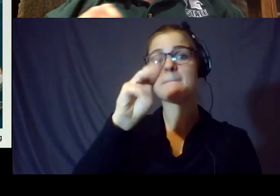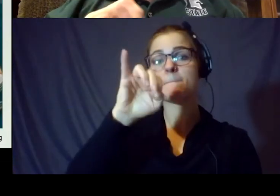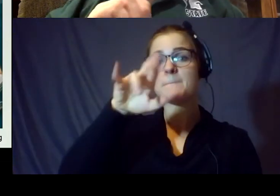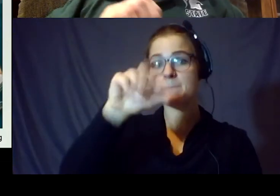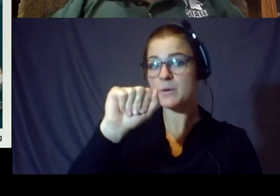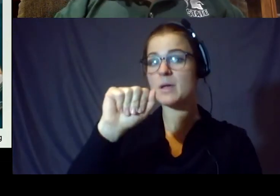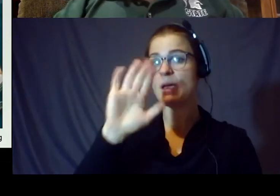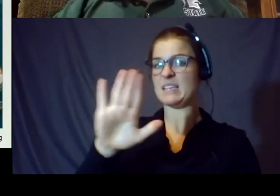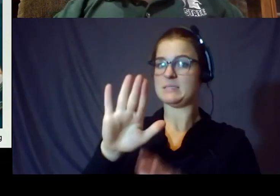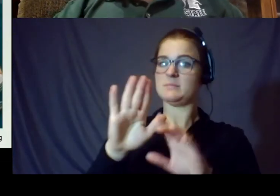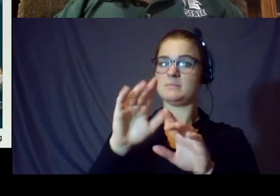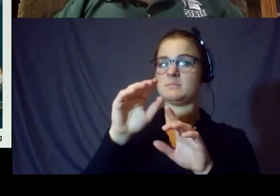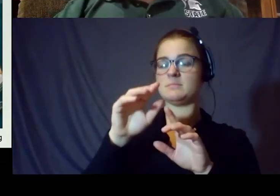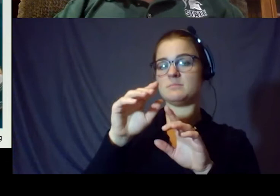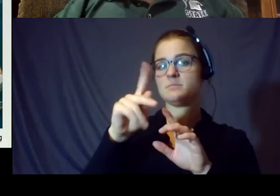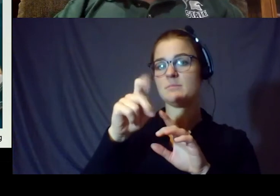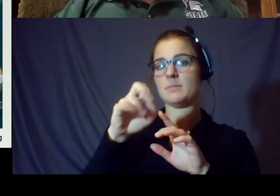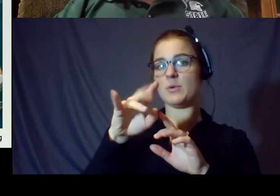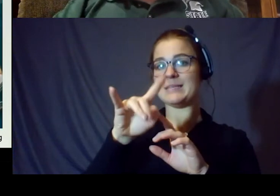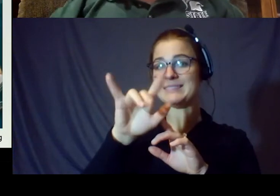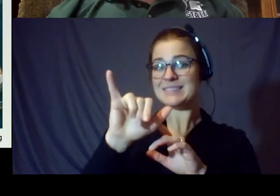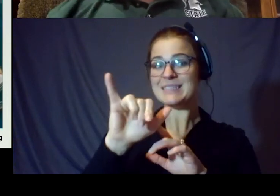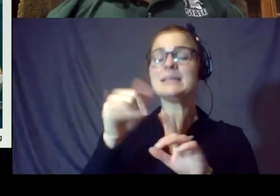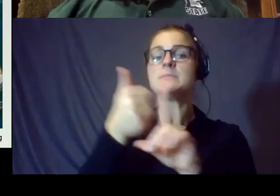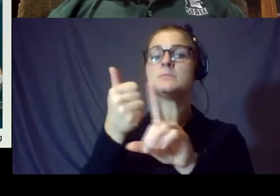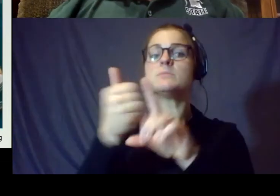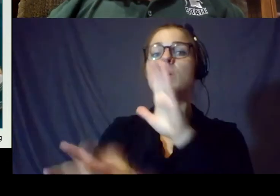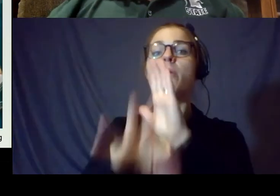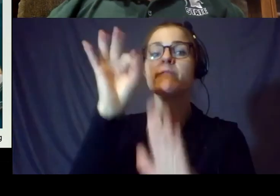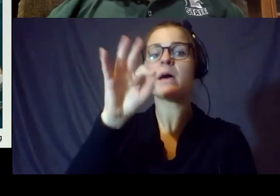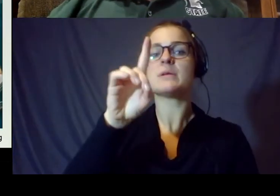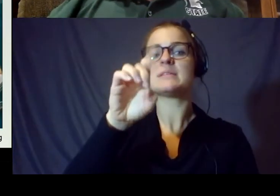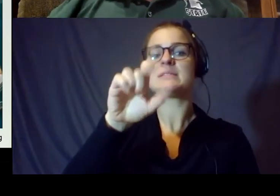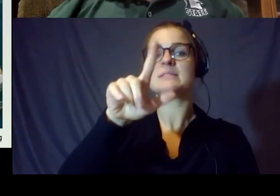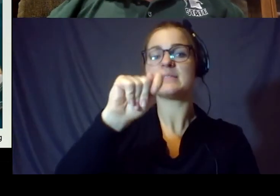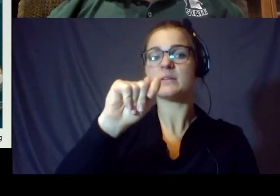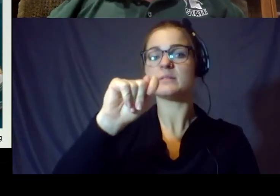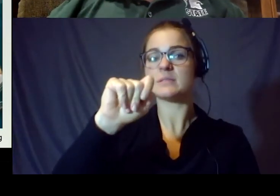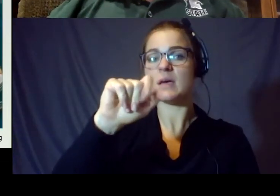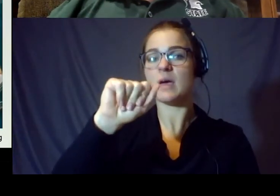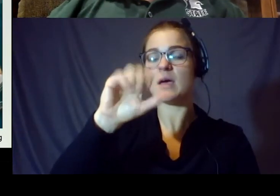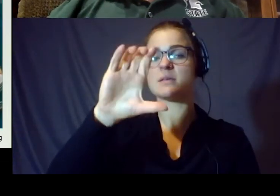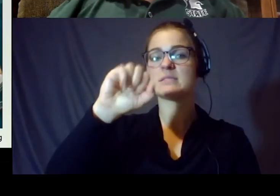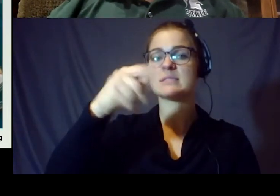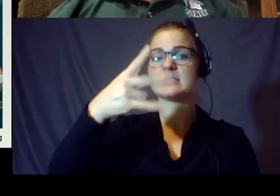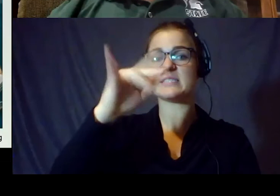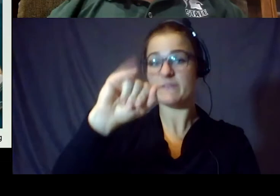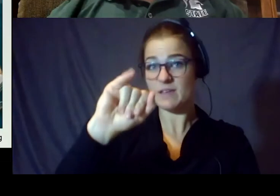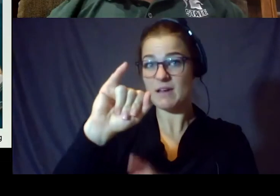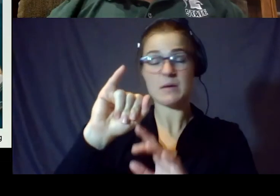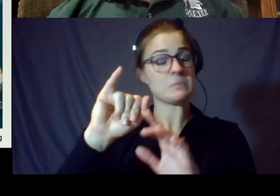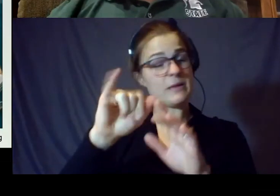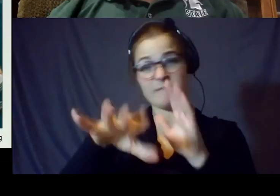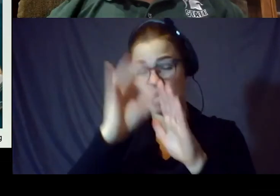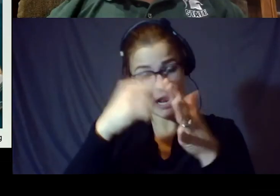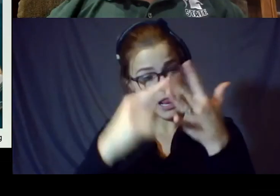periodicity. He also discovered Delta Cephei and others. This is a lot for someone who died of